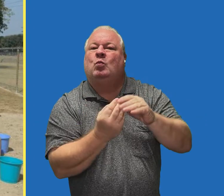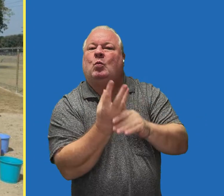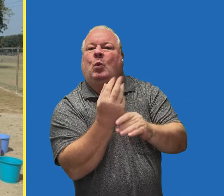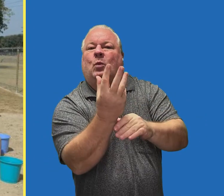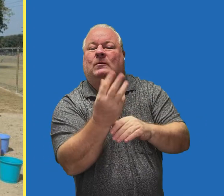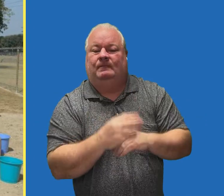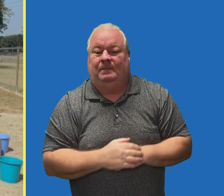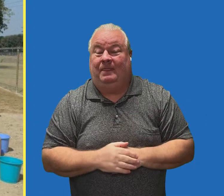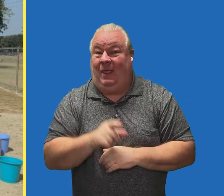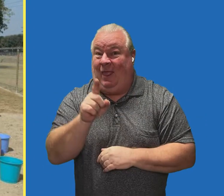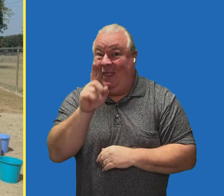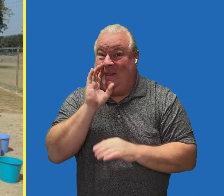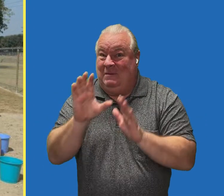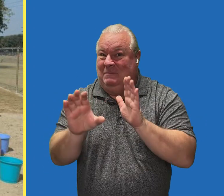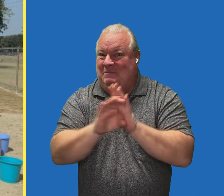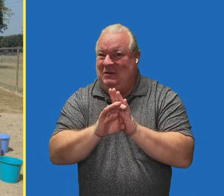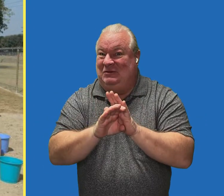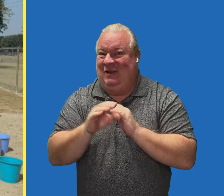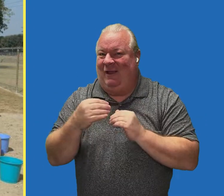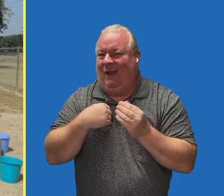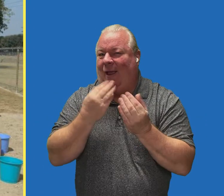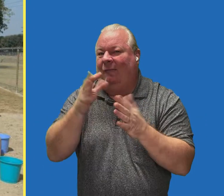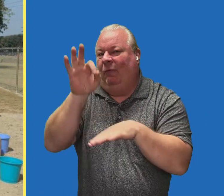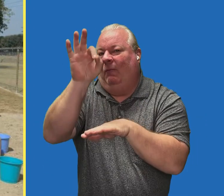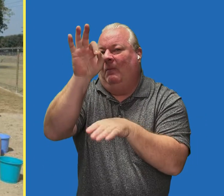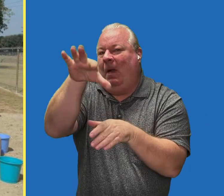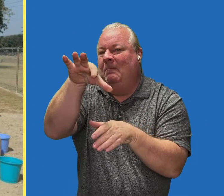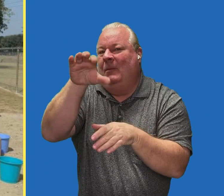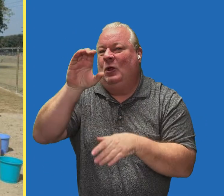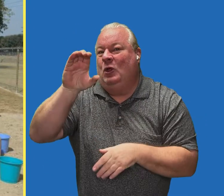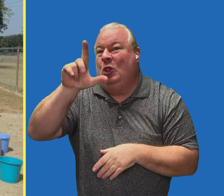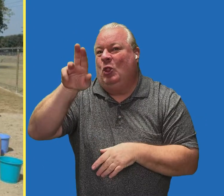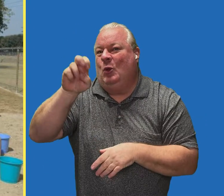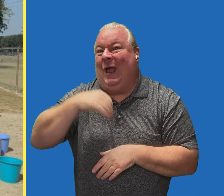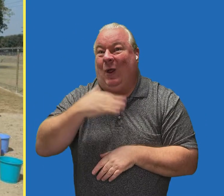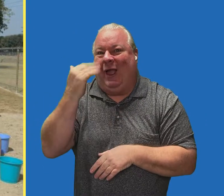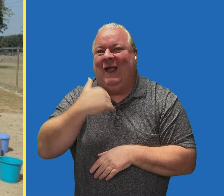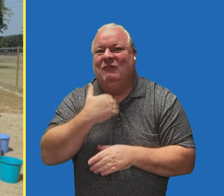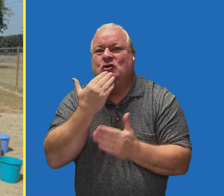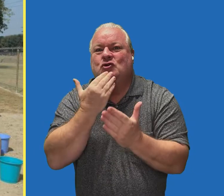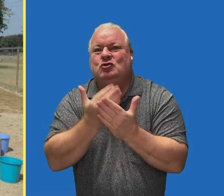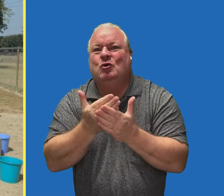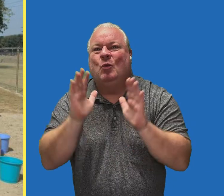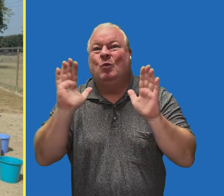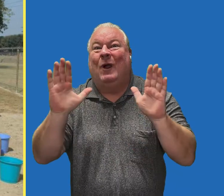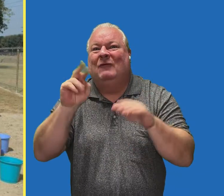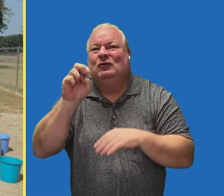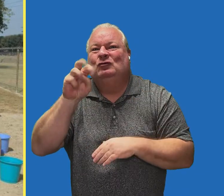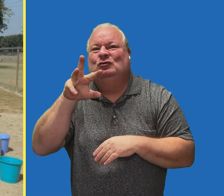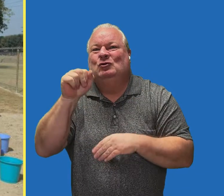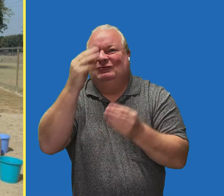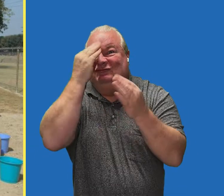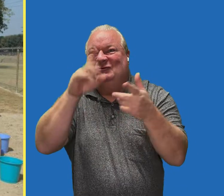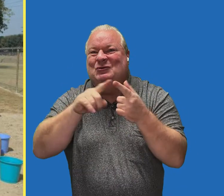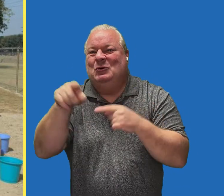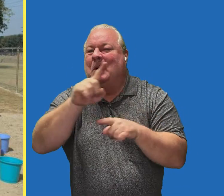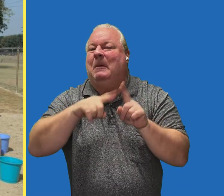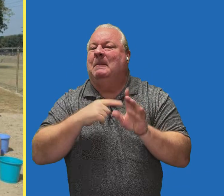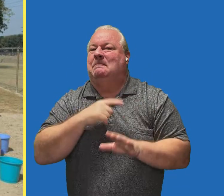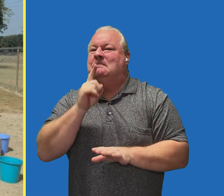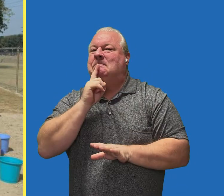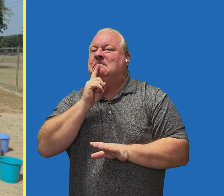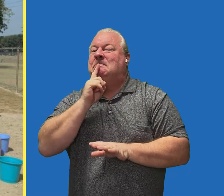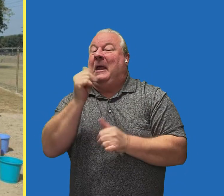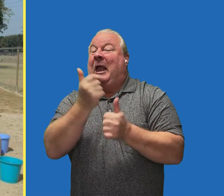clue. I have some wonderful news to share with everybody, but I can't share all of